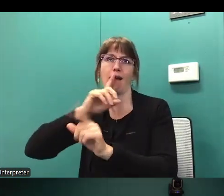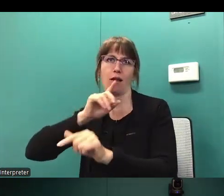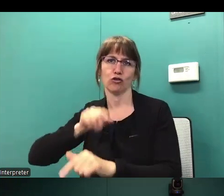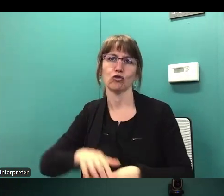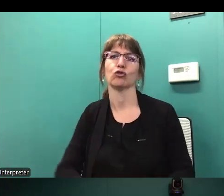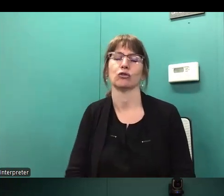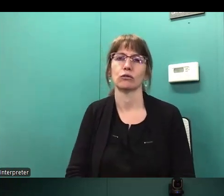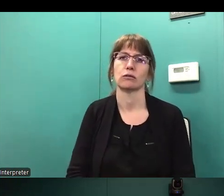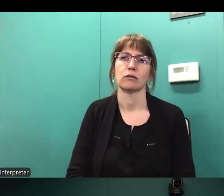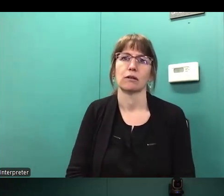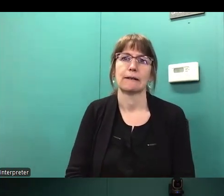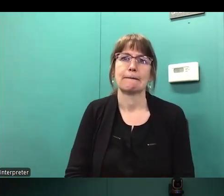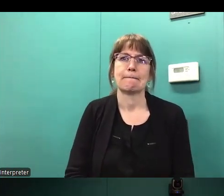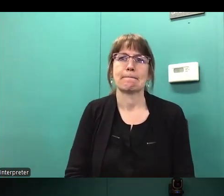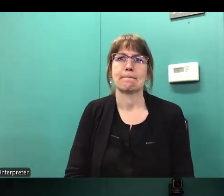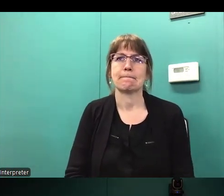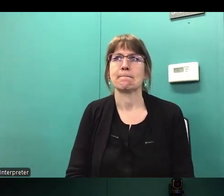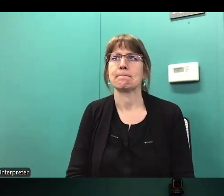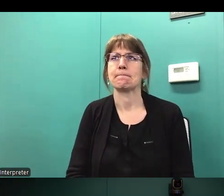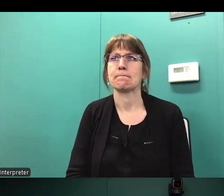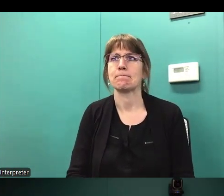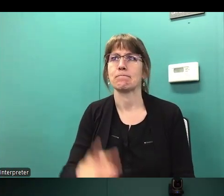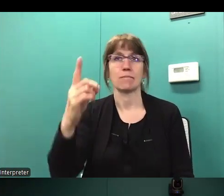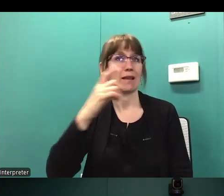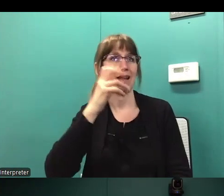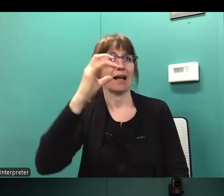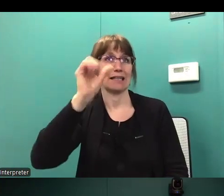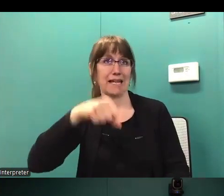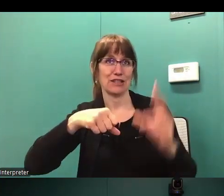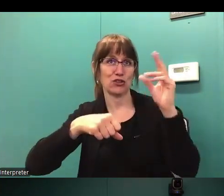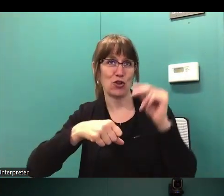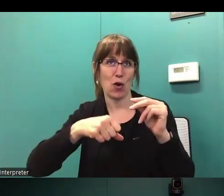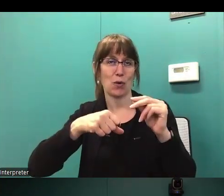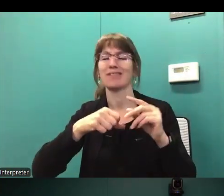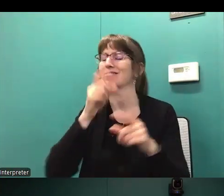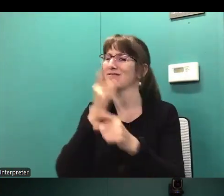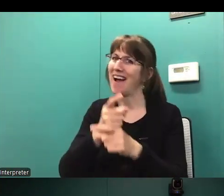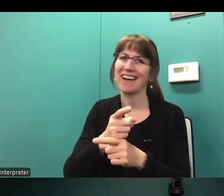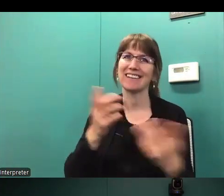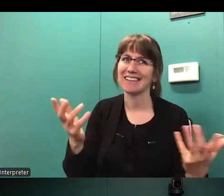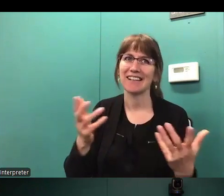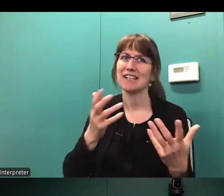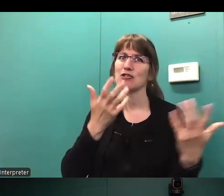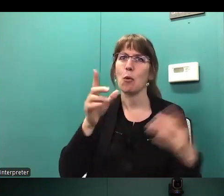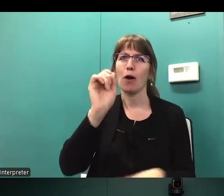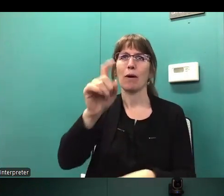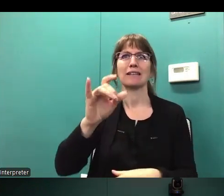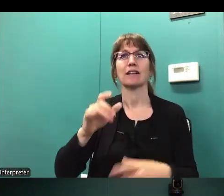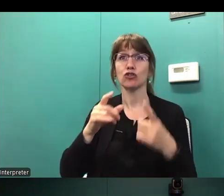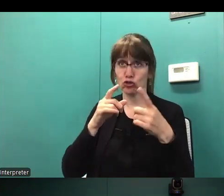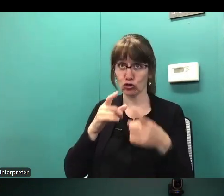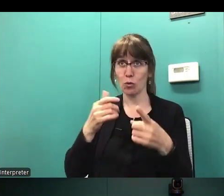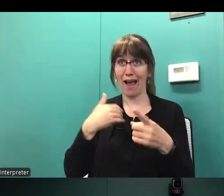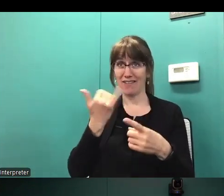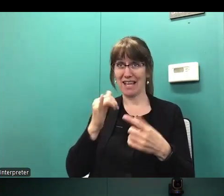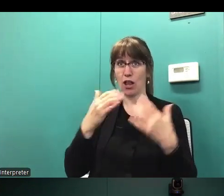So let's see, hopefully this will work. And not yes, no questions. And we don't want to do yes, no questions. You can't go it. So do you have on a